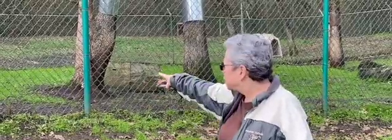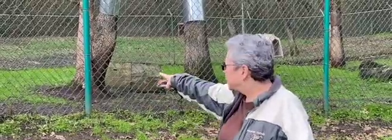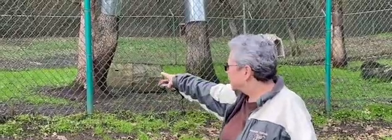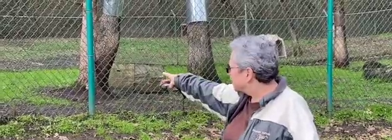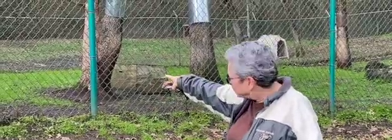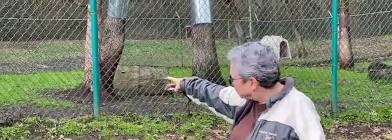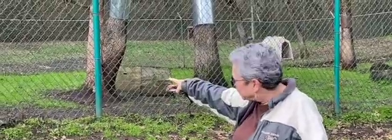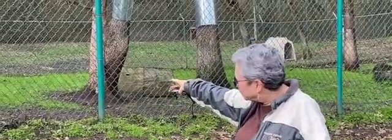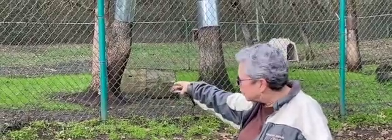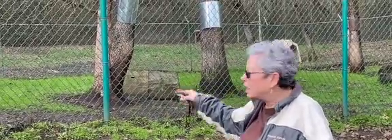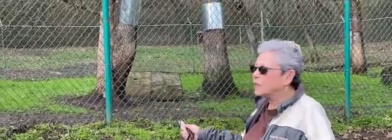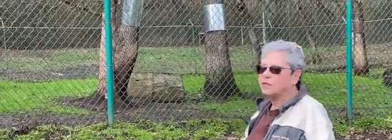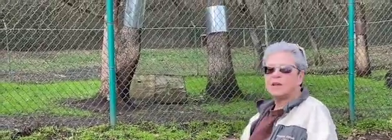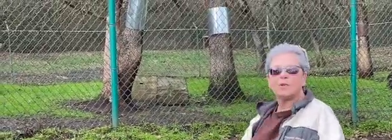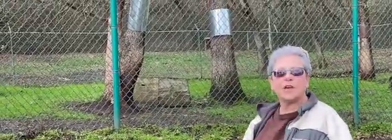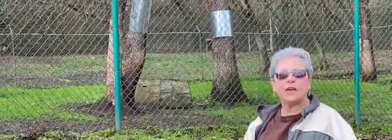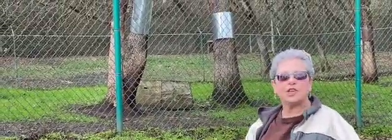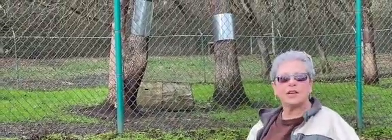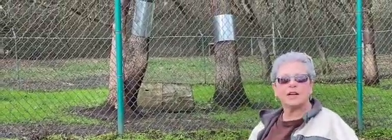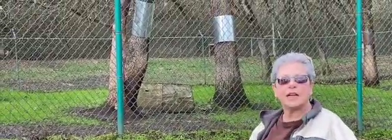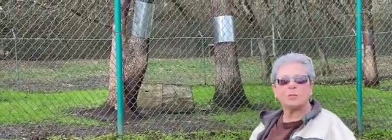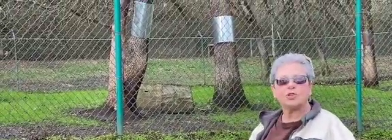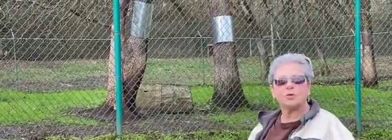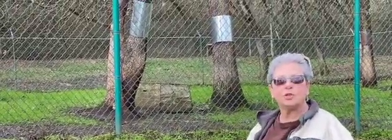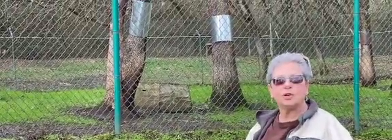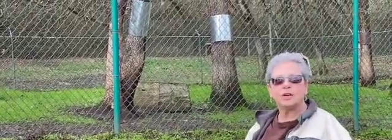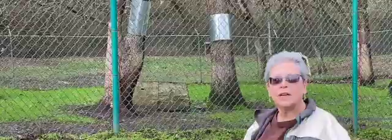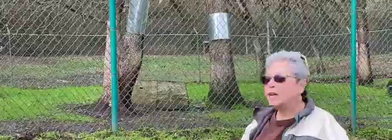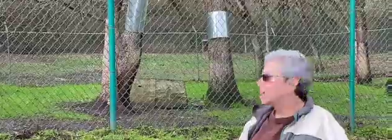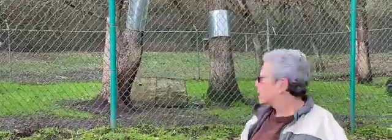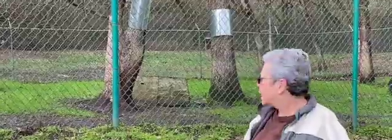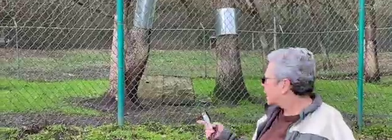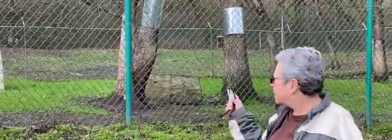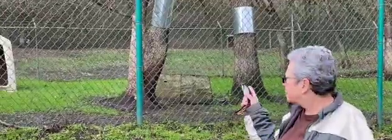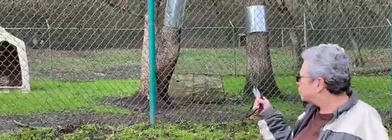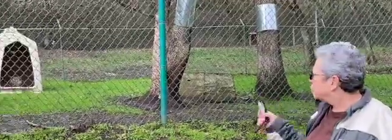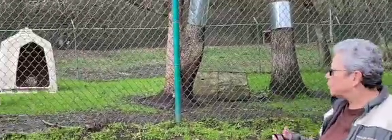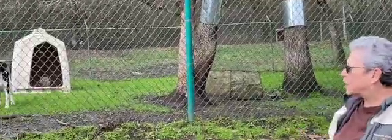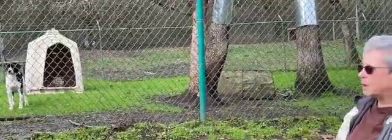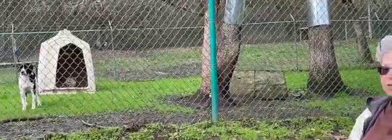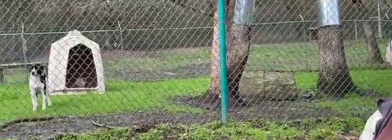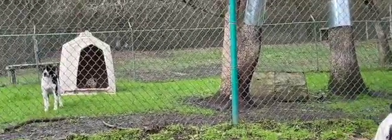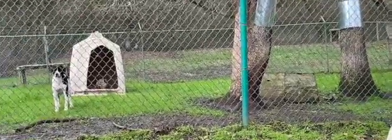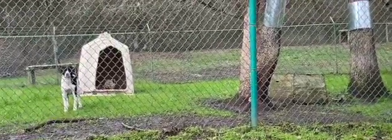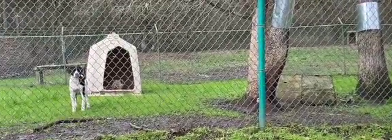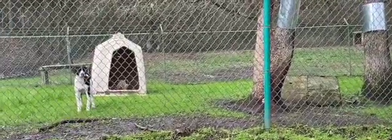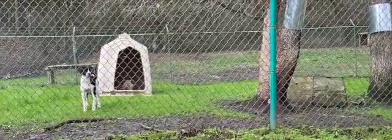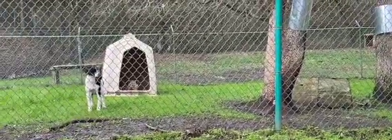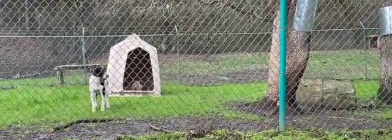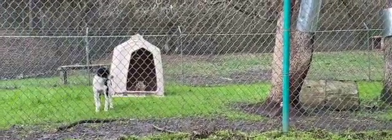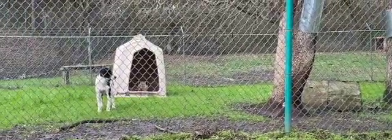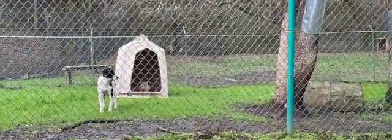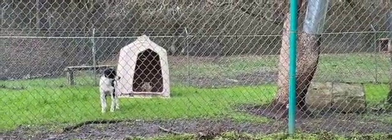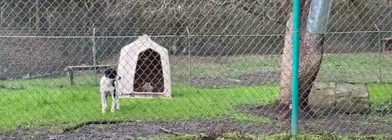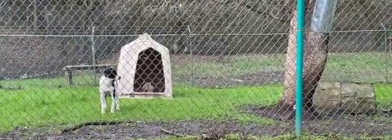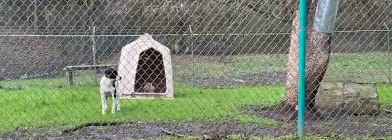His cheetah who's in his hut, his name is KJ, Kayam Jr. Kayam Jr. came to us as a single